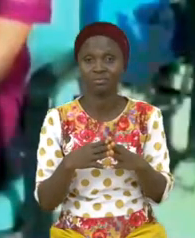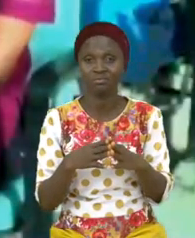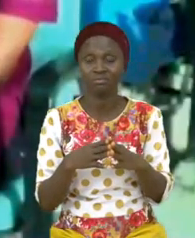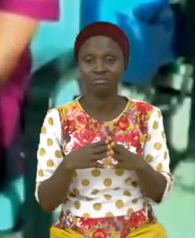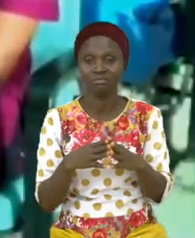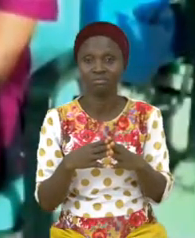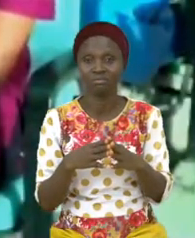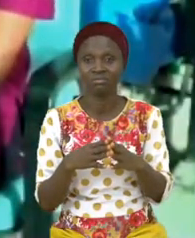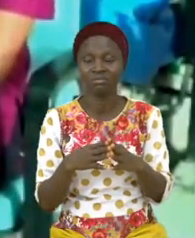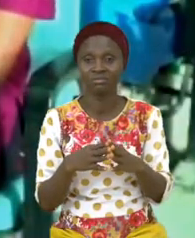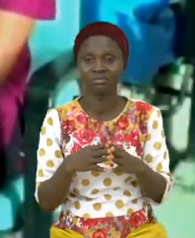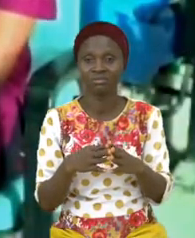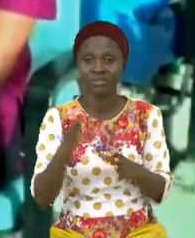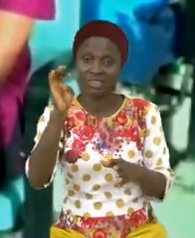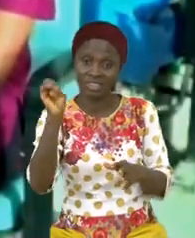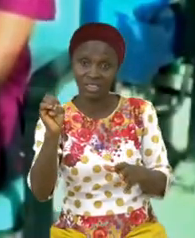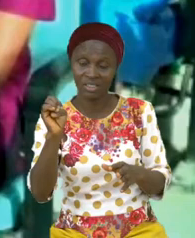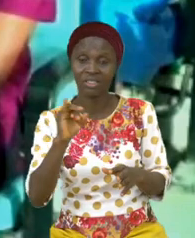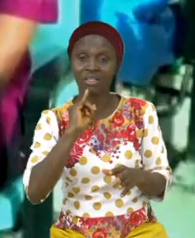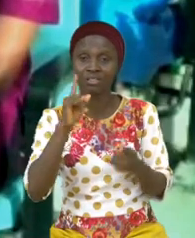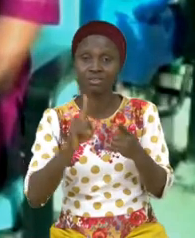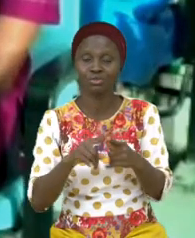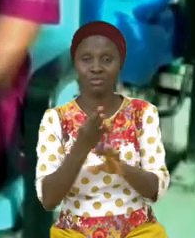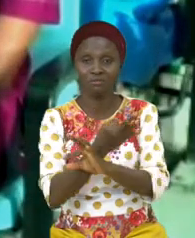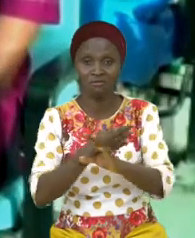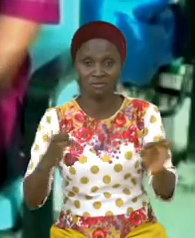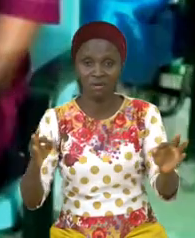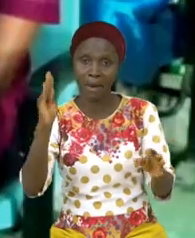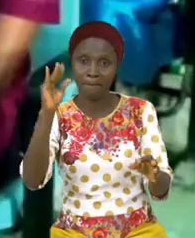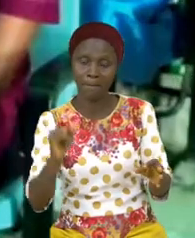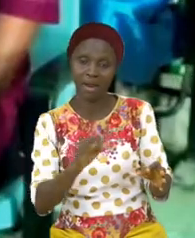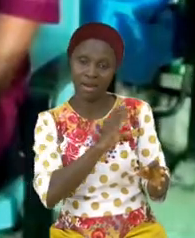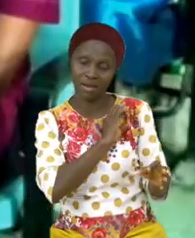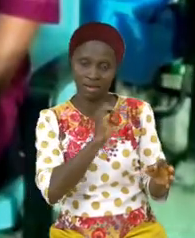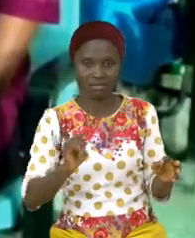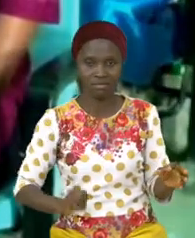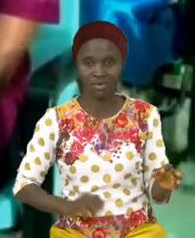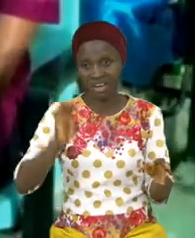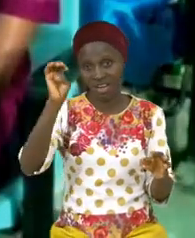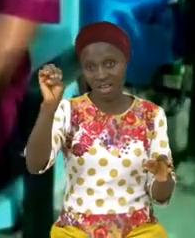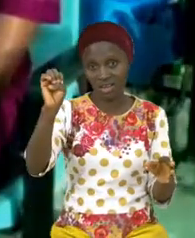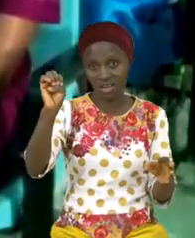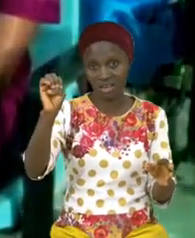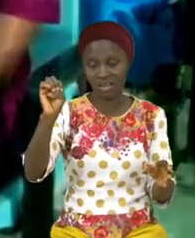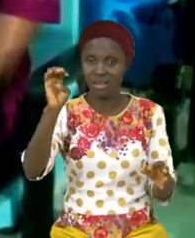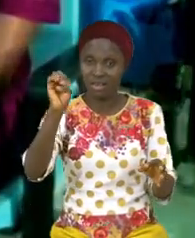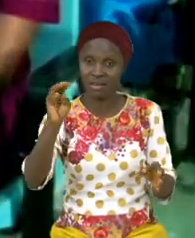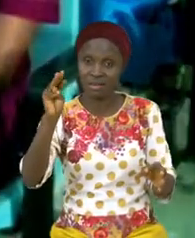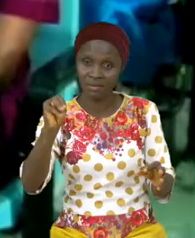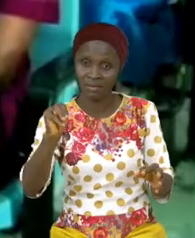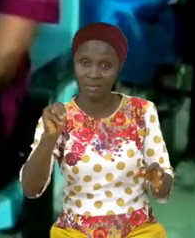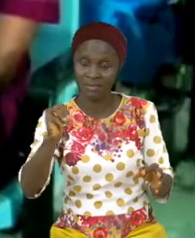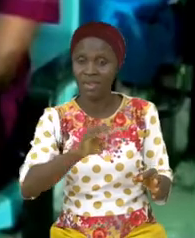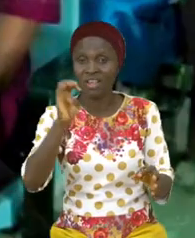eagle is emancipation by Emmanuel, and he will set you free today.